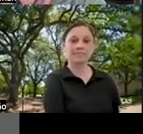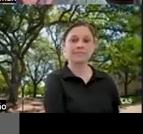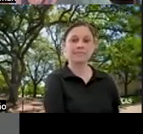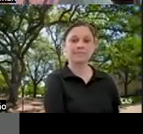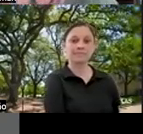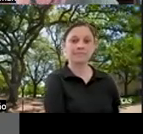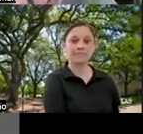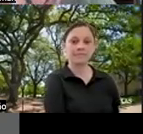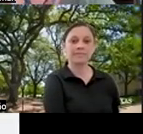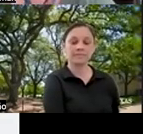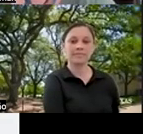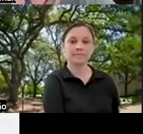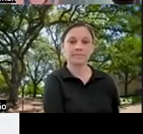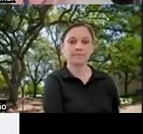decisions.